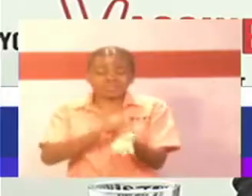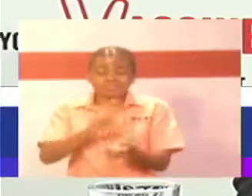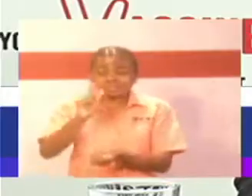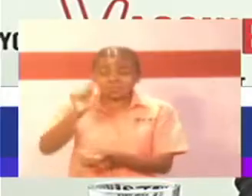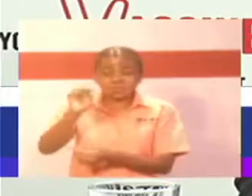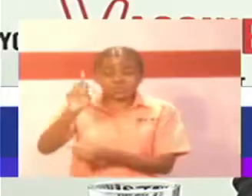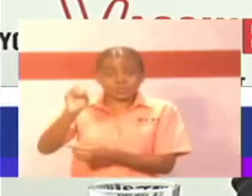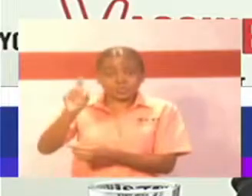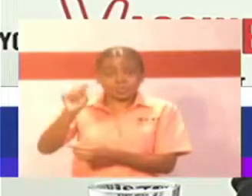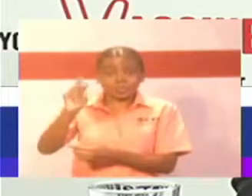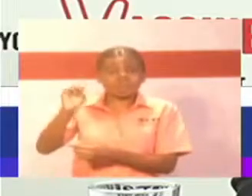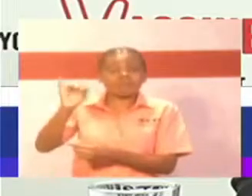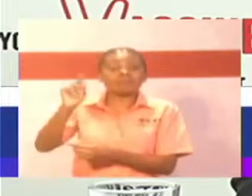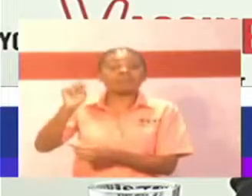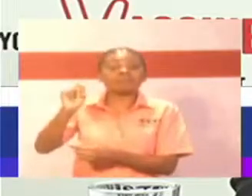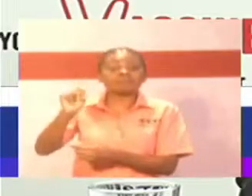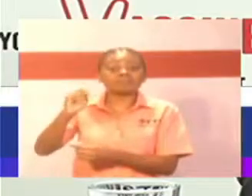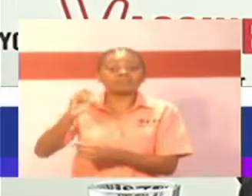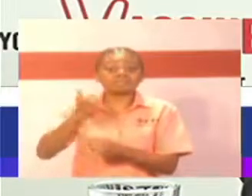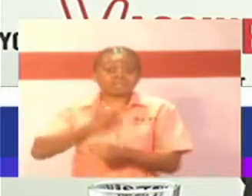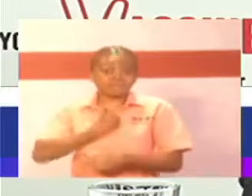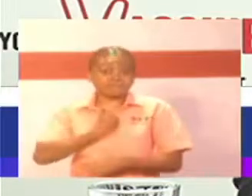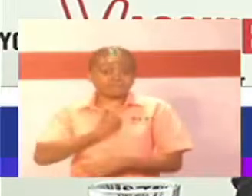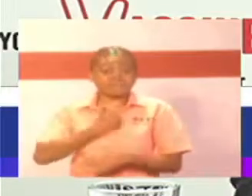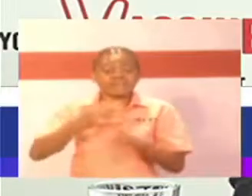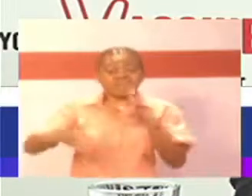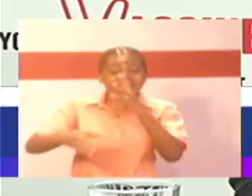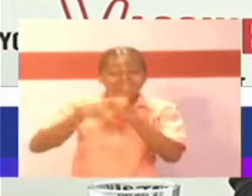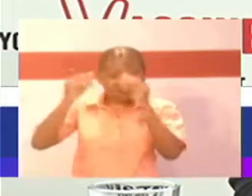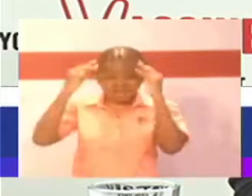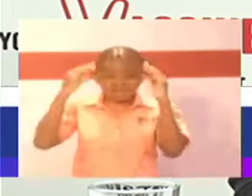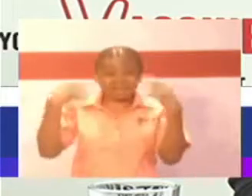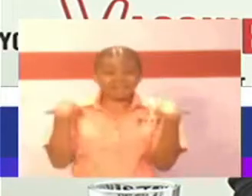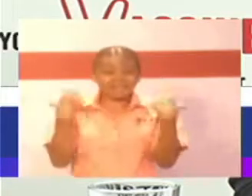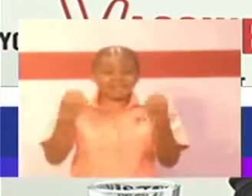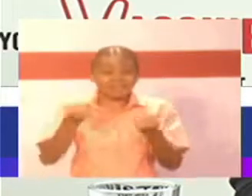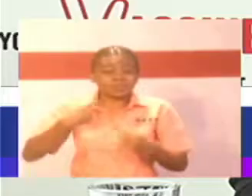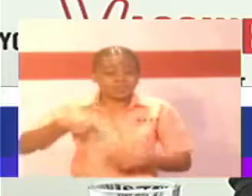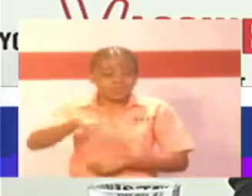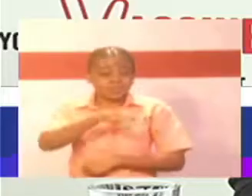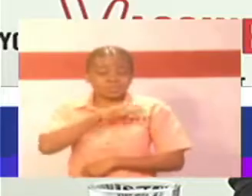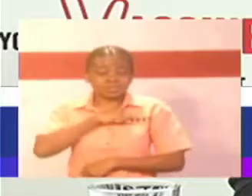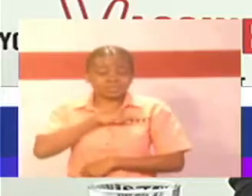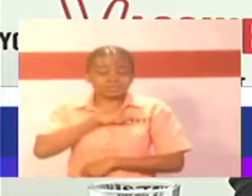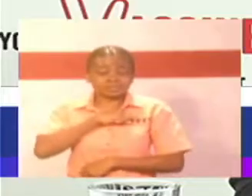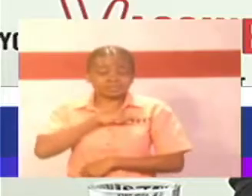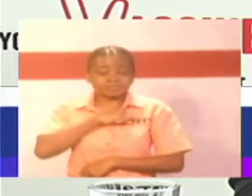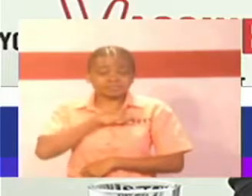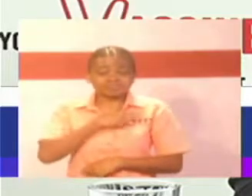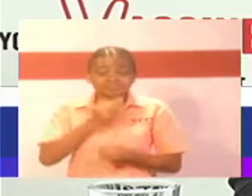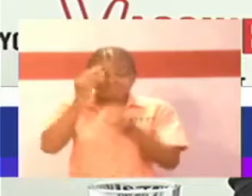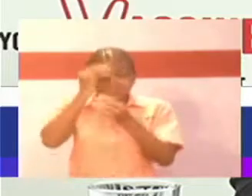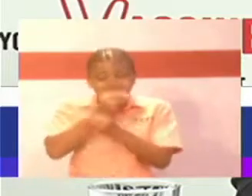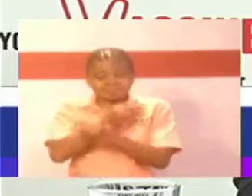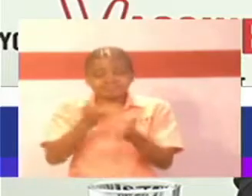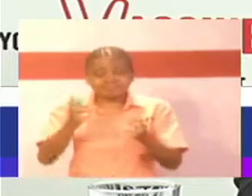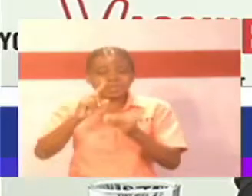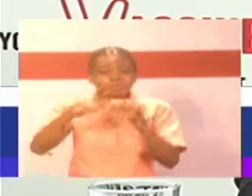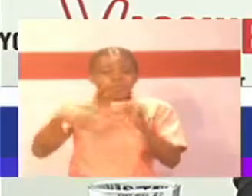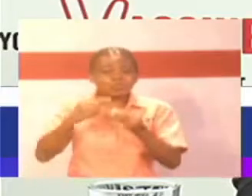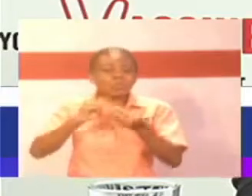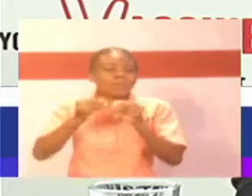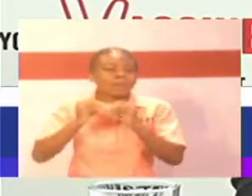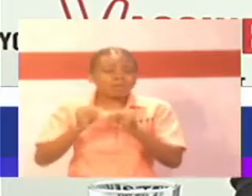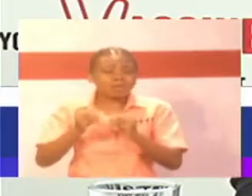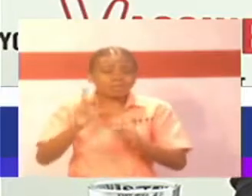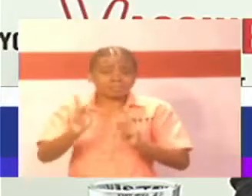most recently the Honorable Minister of Health have sounded caution about the number of patients, the number of